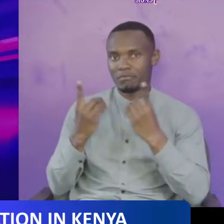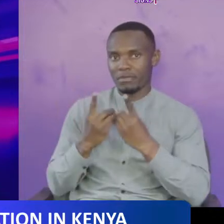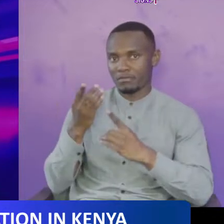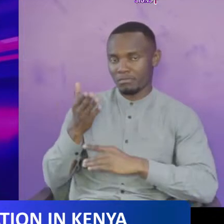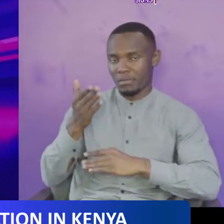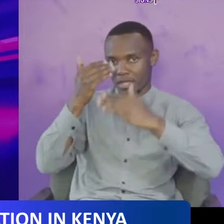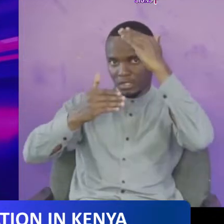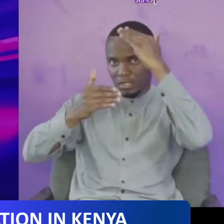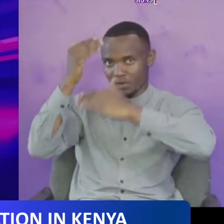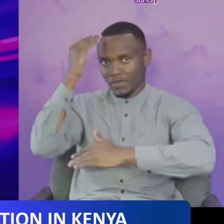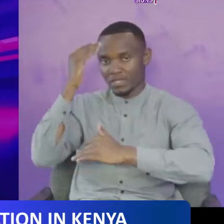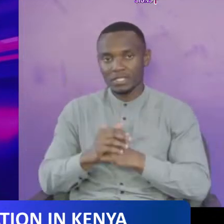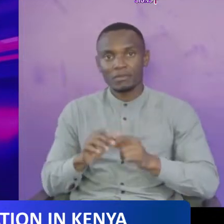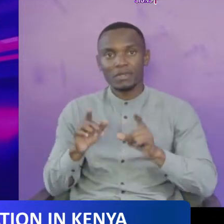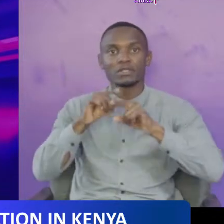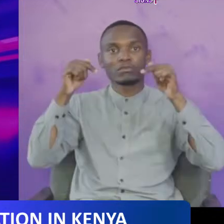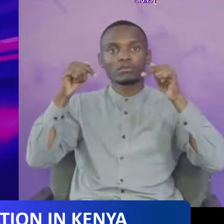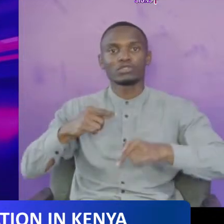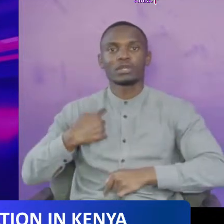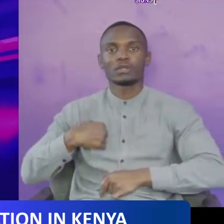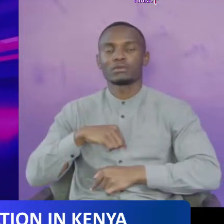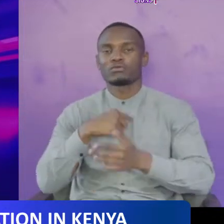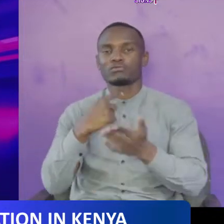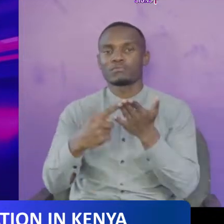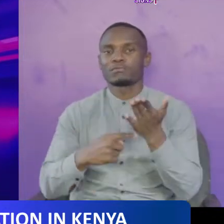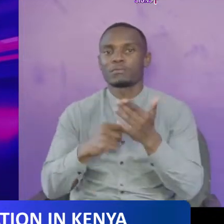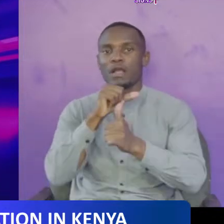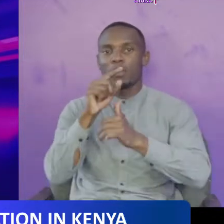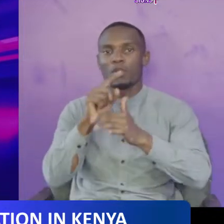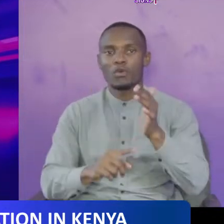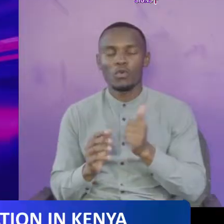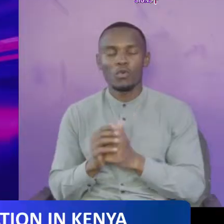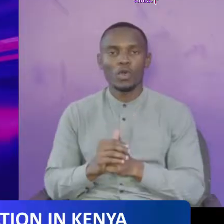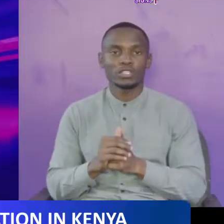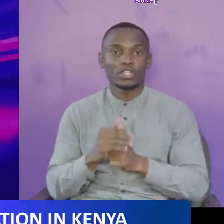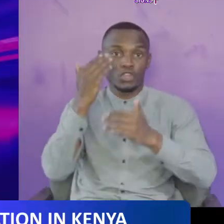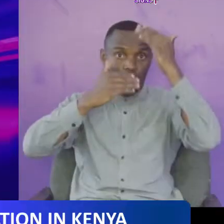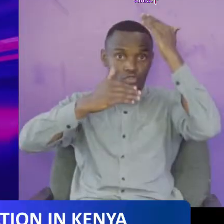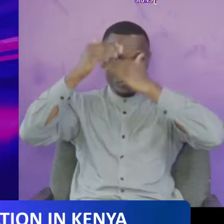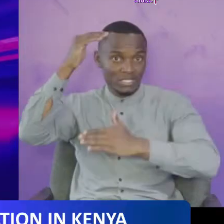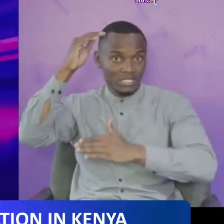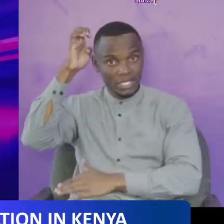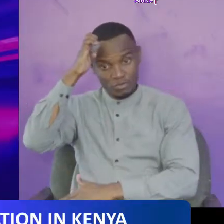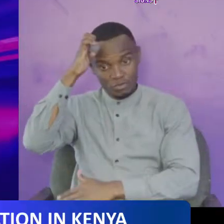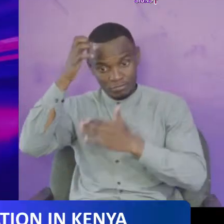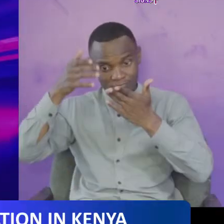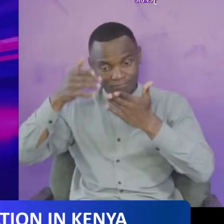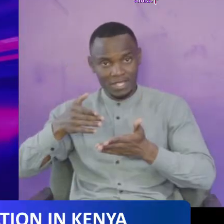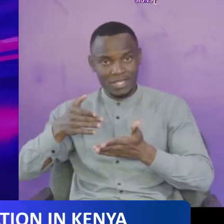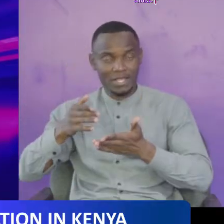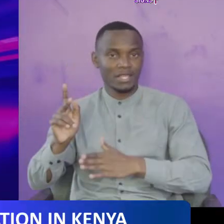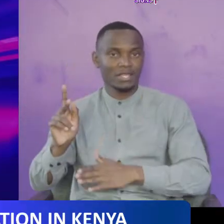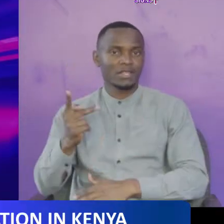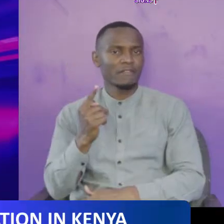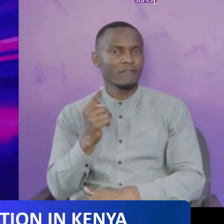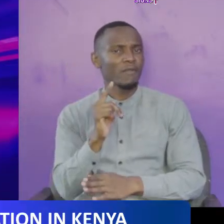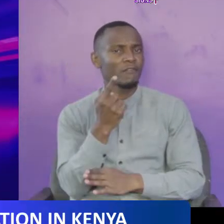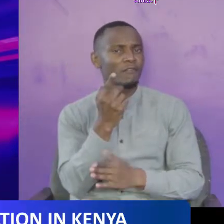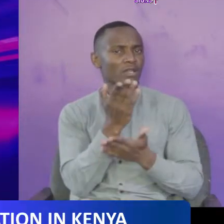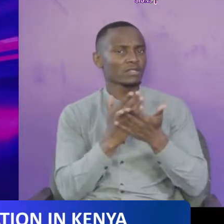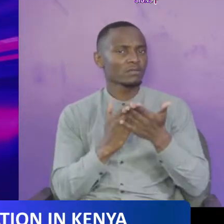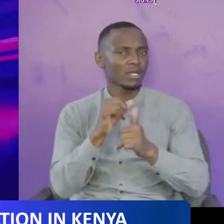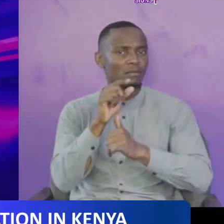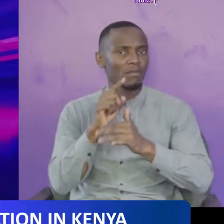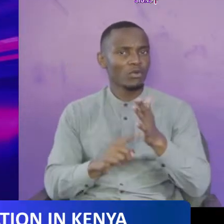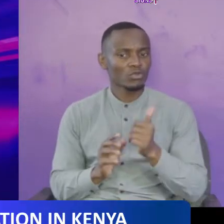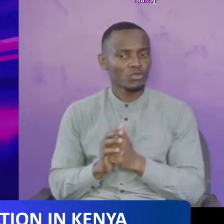University. And this morning we're talking about the place of tertiary education in Kenya. First segment was about giving us